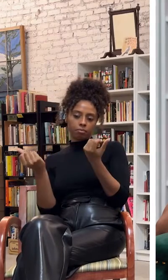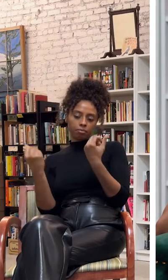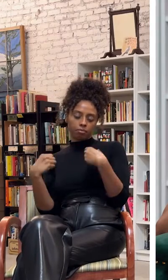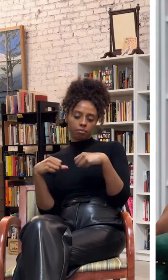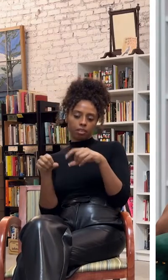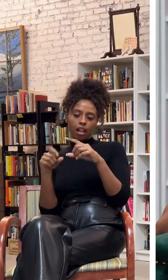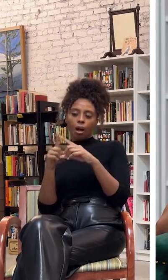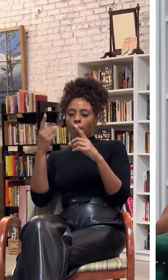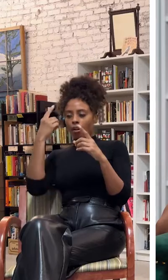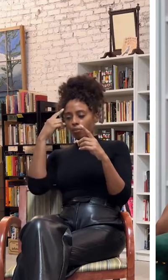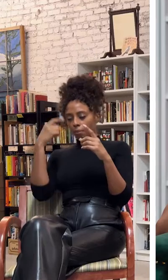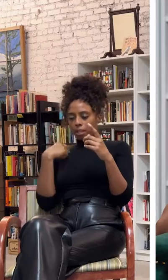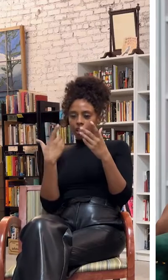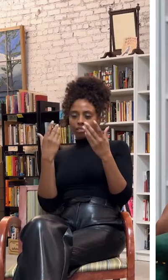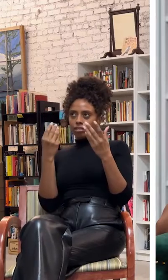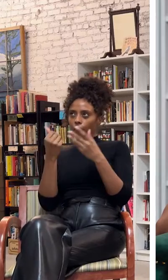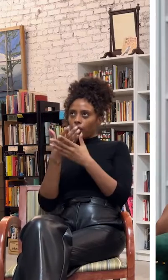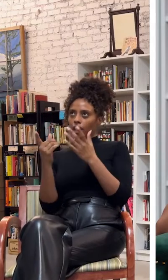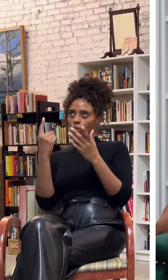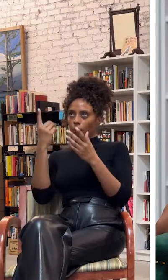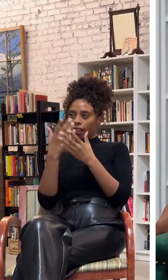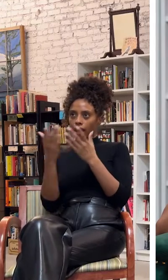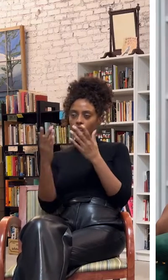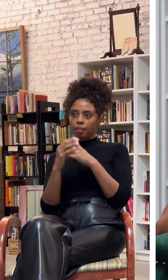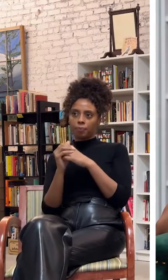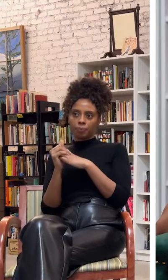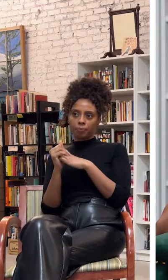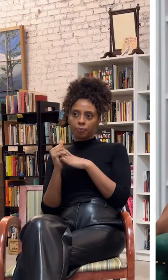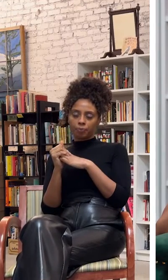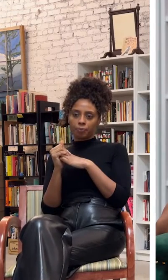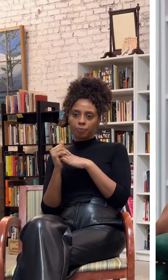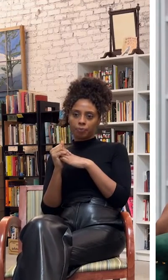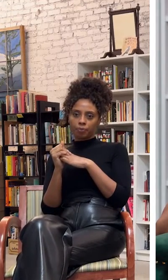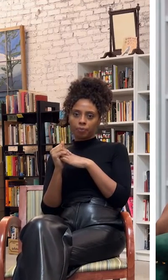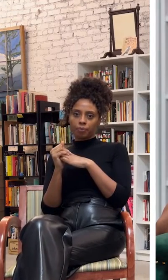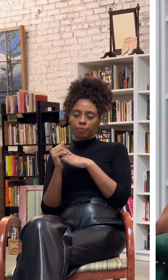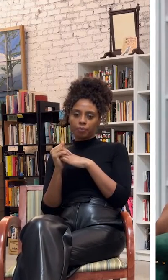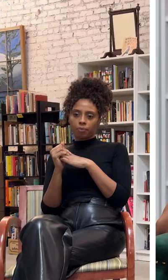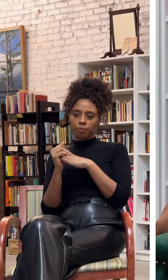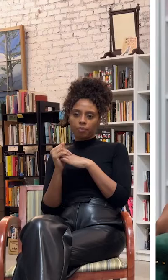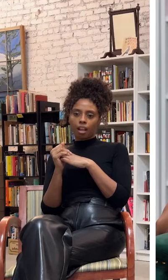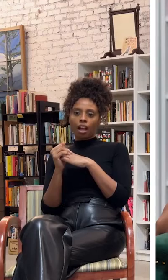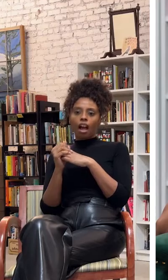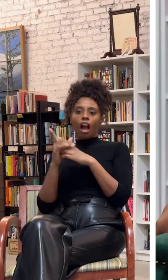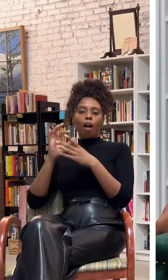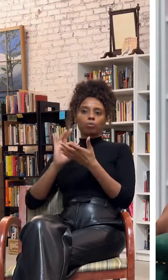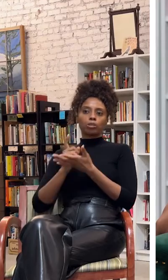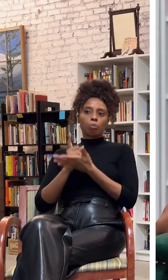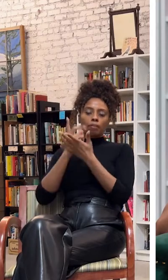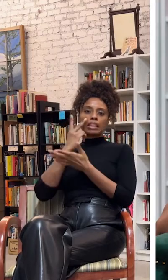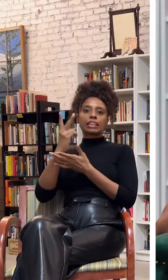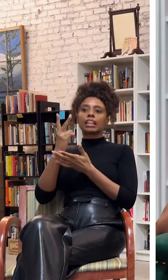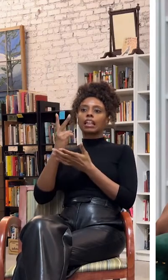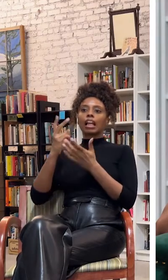let me see, a few things. One of them is, I've gotten the chance, the privilege to live and see all kinds of people in different parts of the